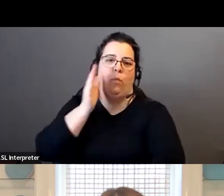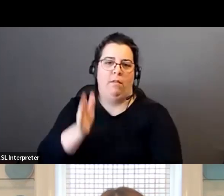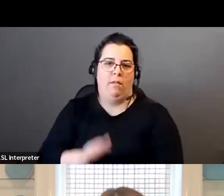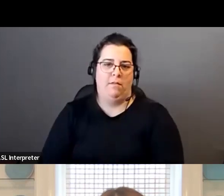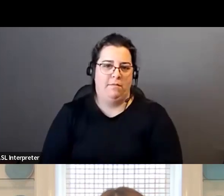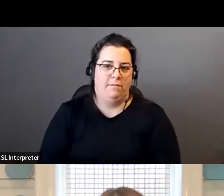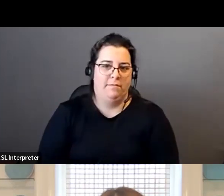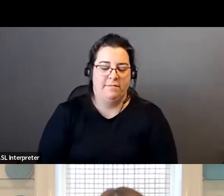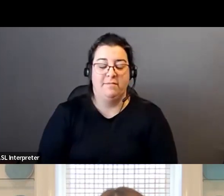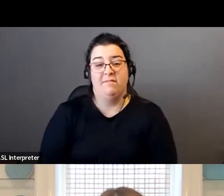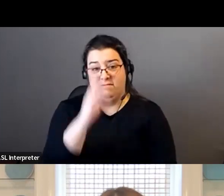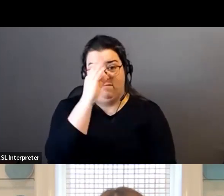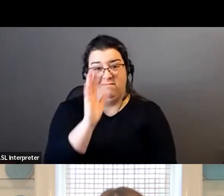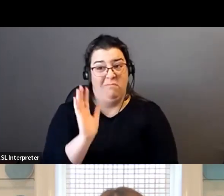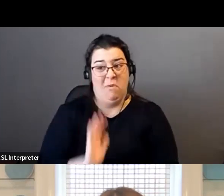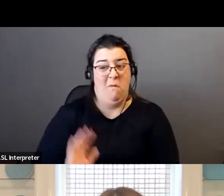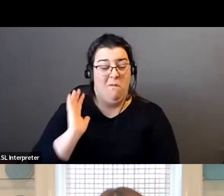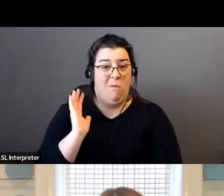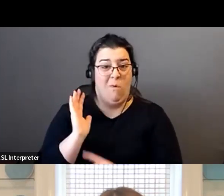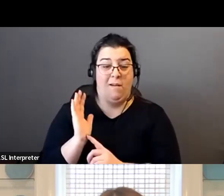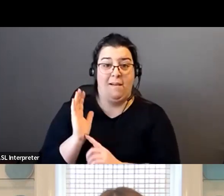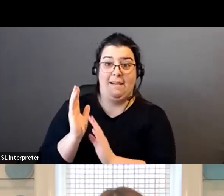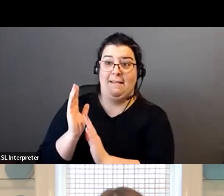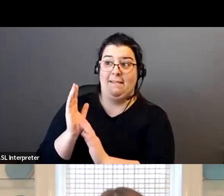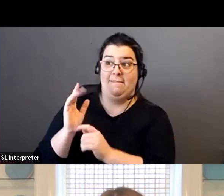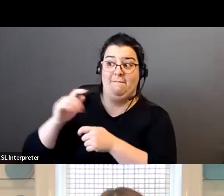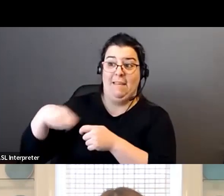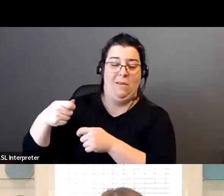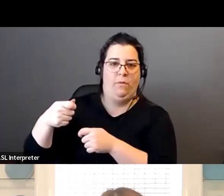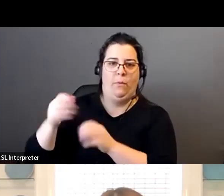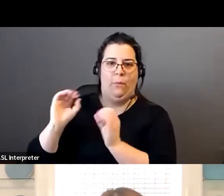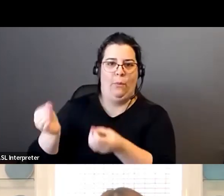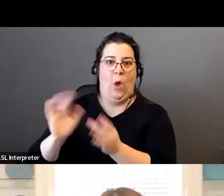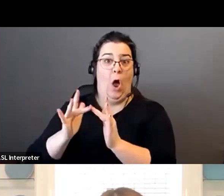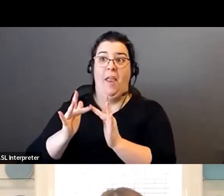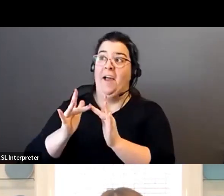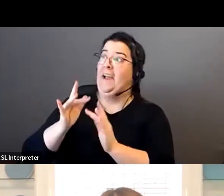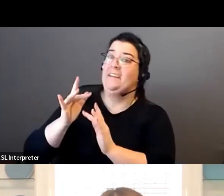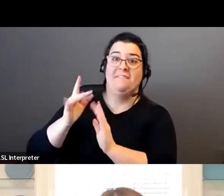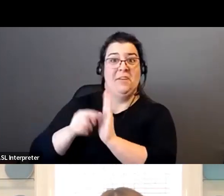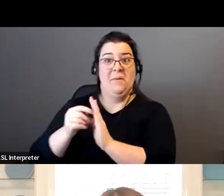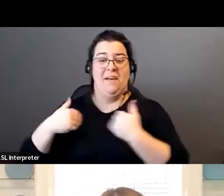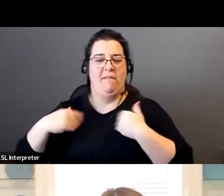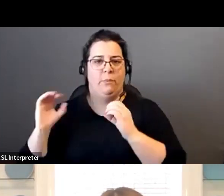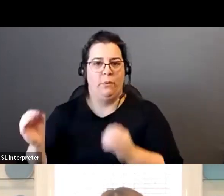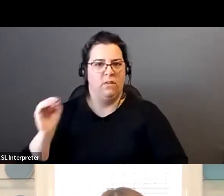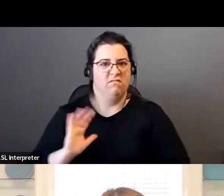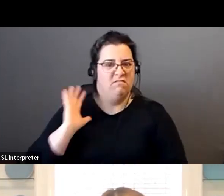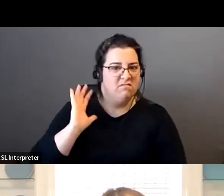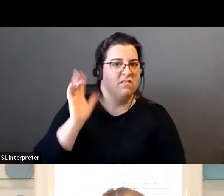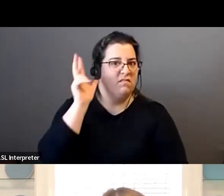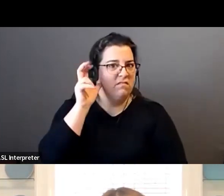doing all audio. They didn't have this. So that, Lyndon, to answer to your question, that really